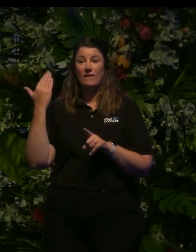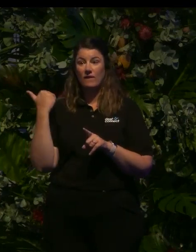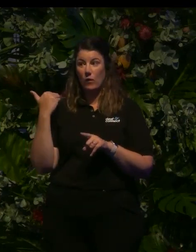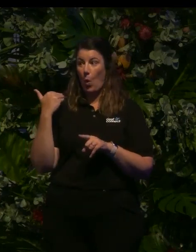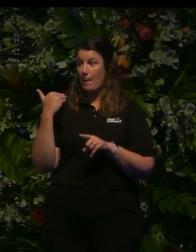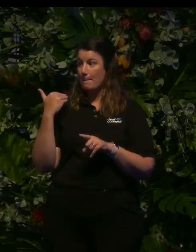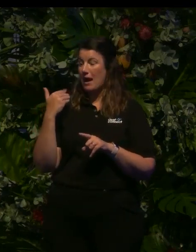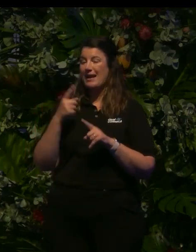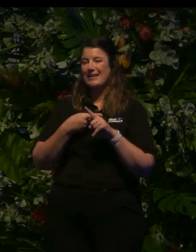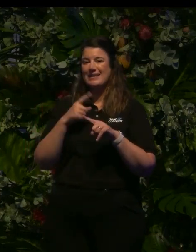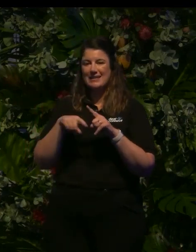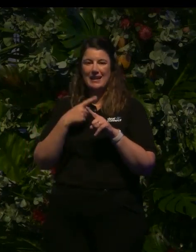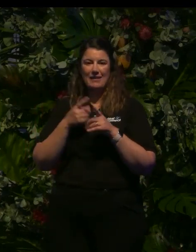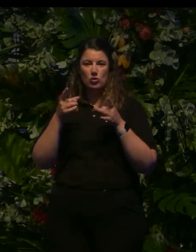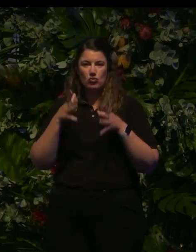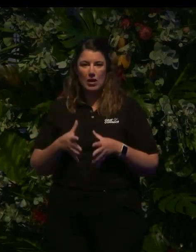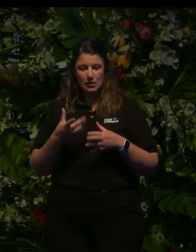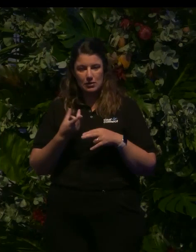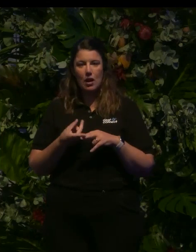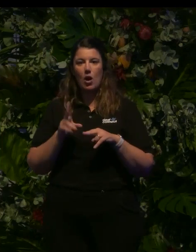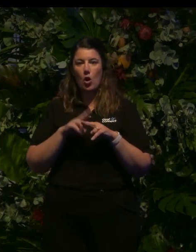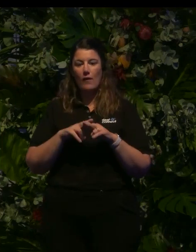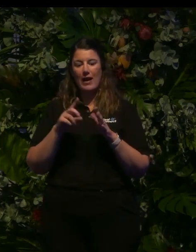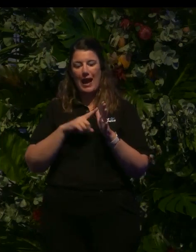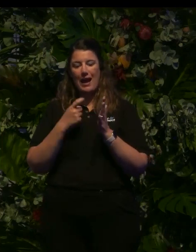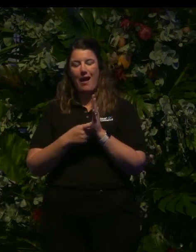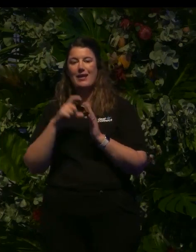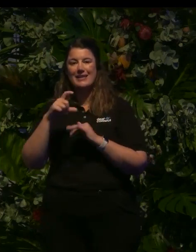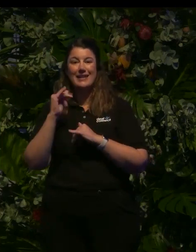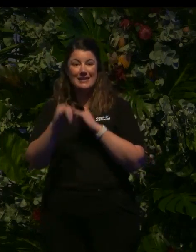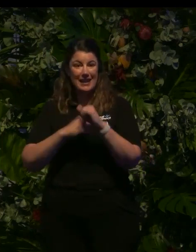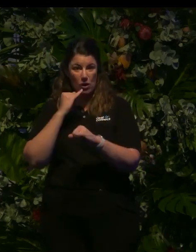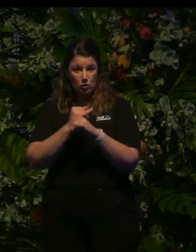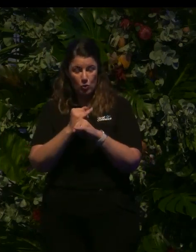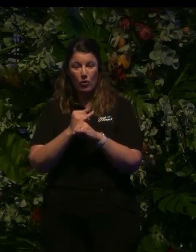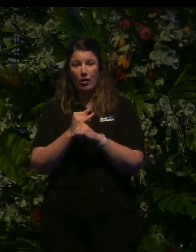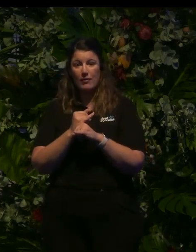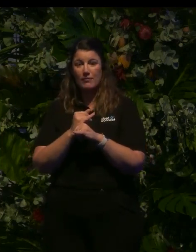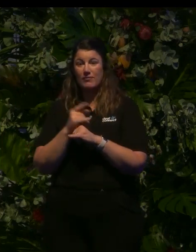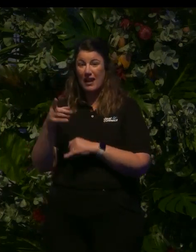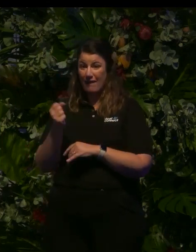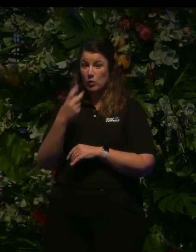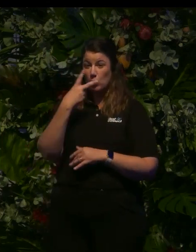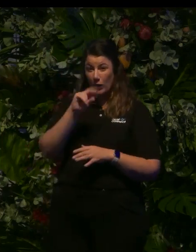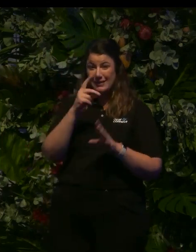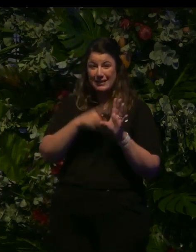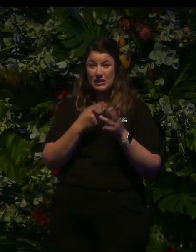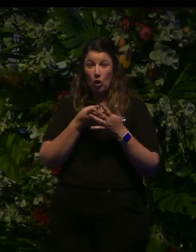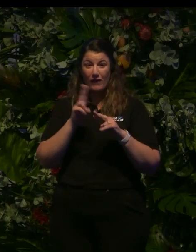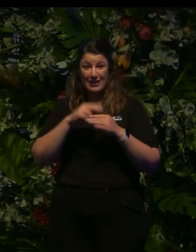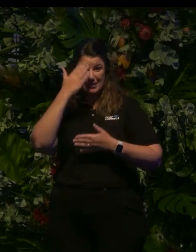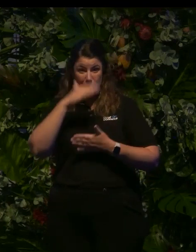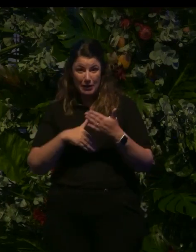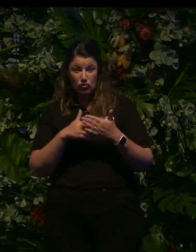Executive Director of ARC International. She brings with her 20 years of